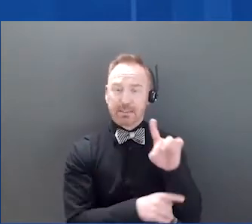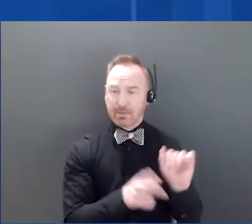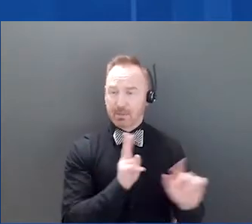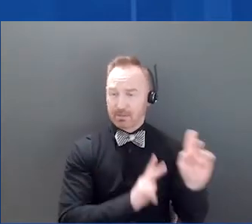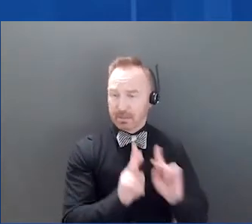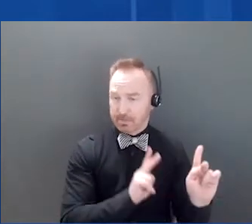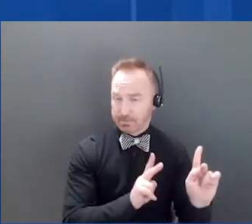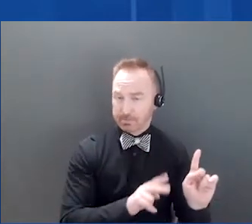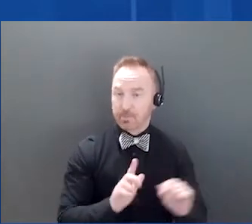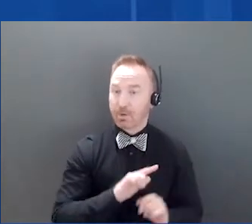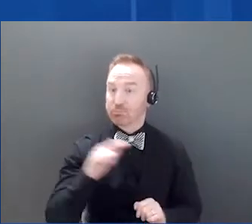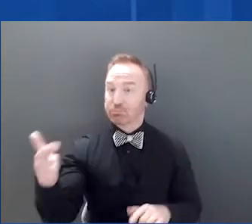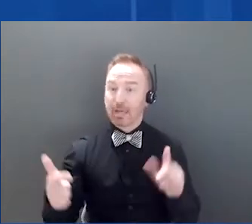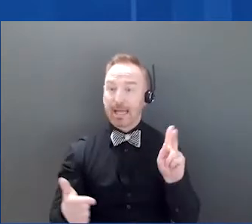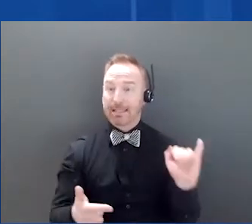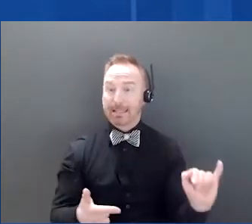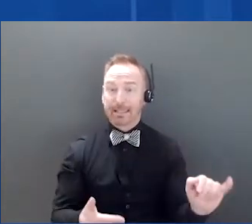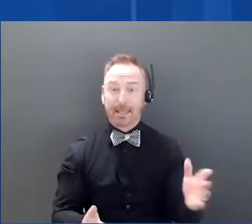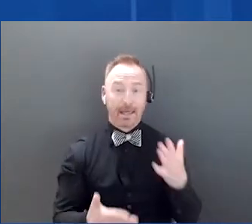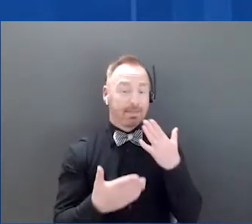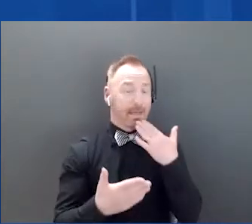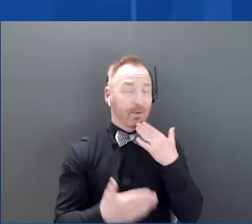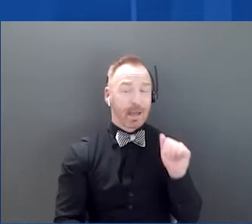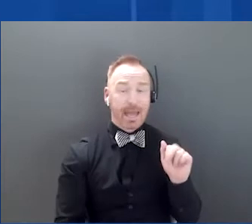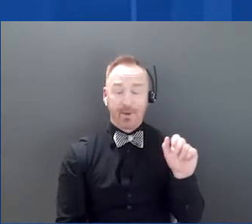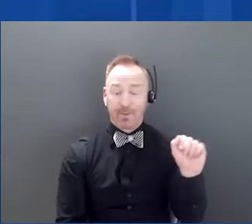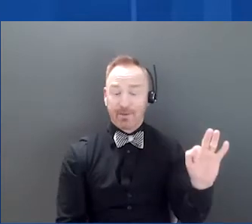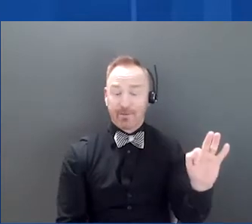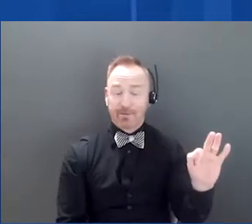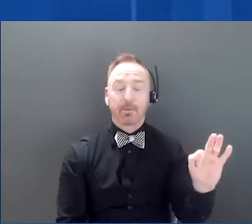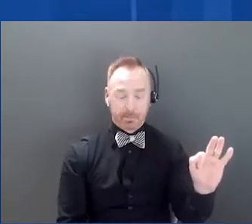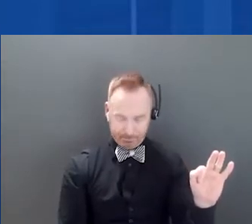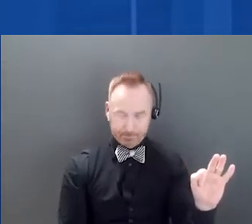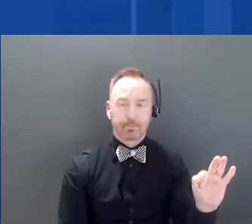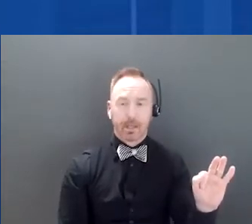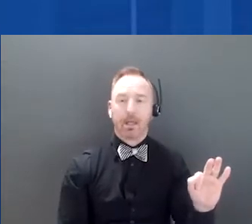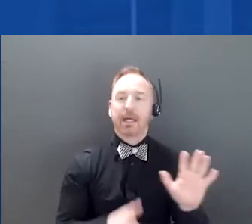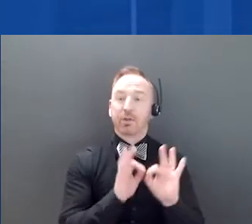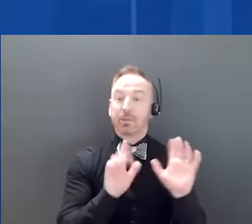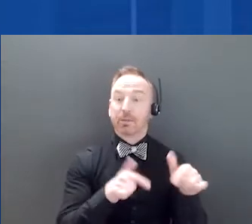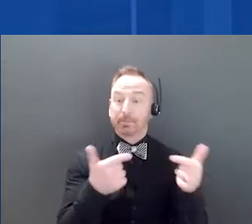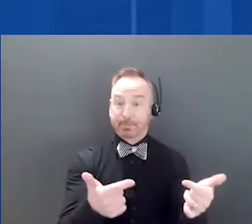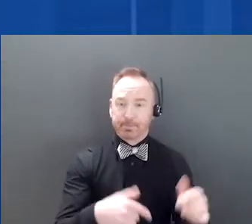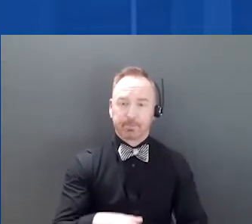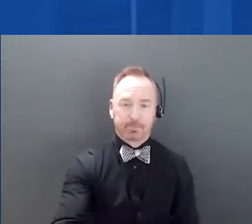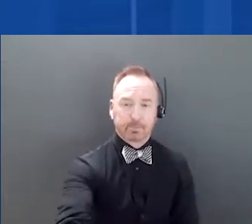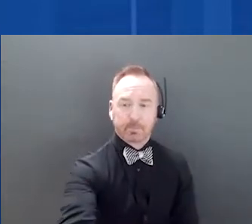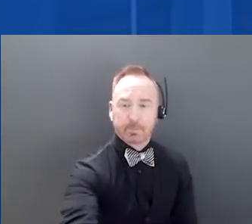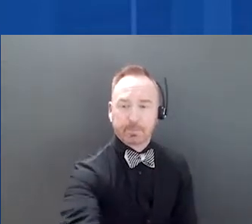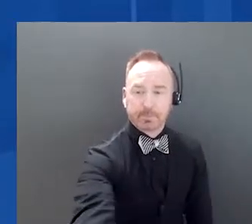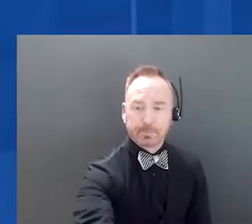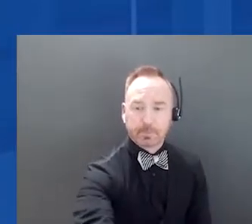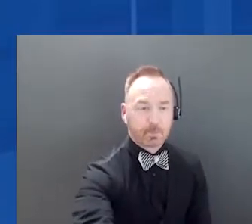you. Thank you, Arif. So in my presentation, I will discuss some of the findings of the key informants